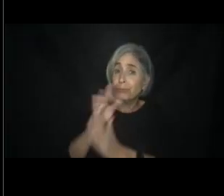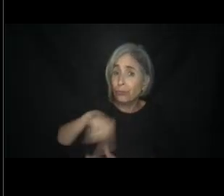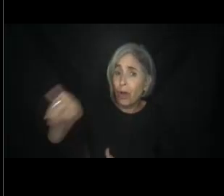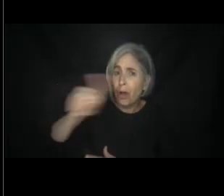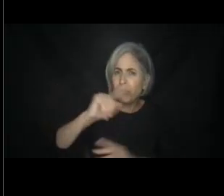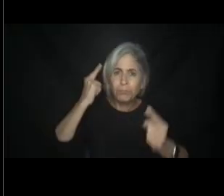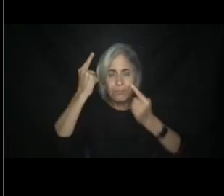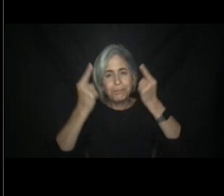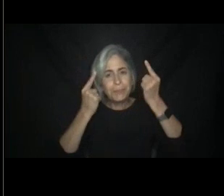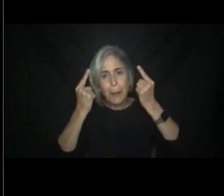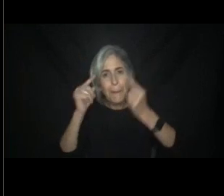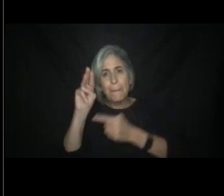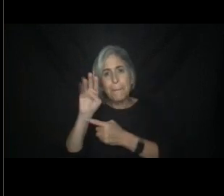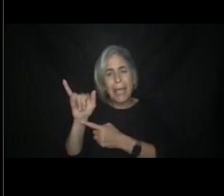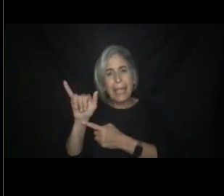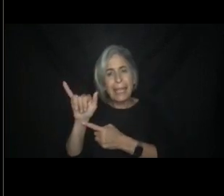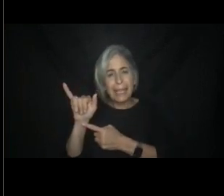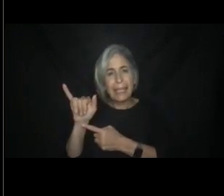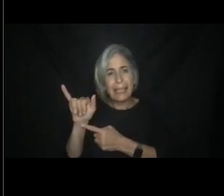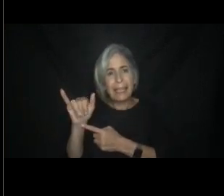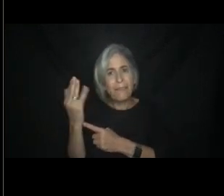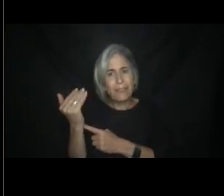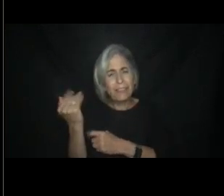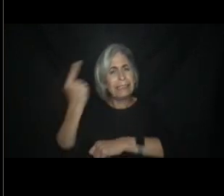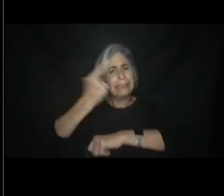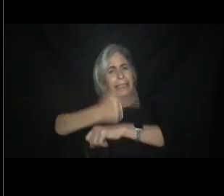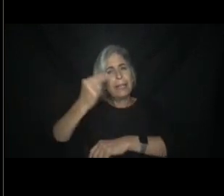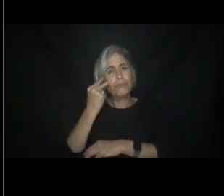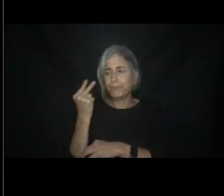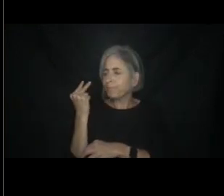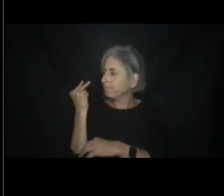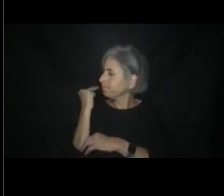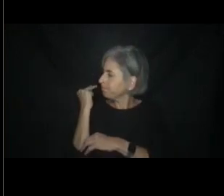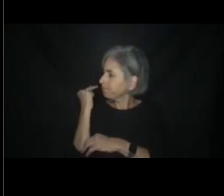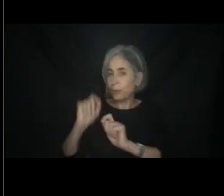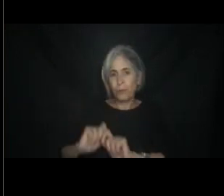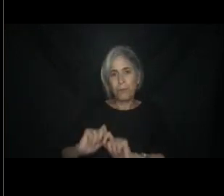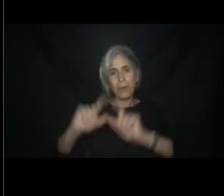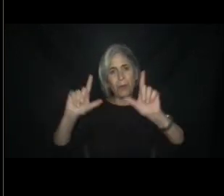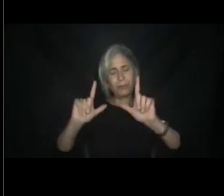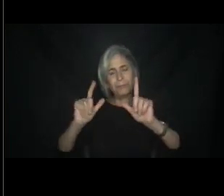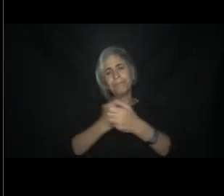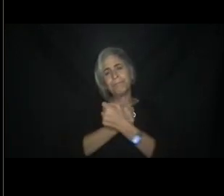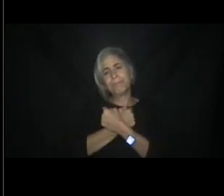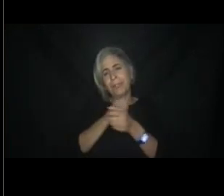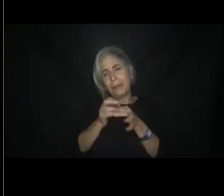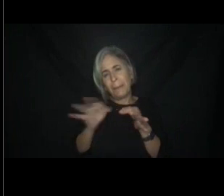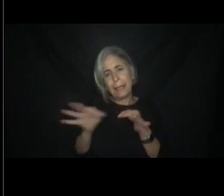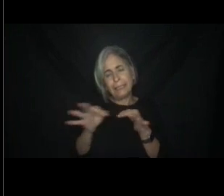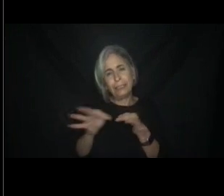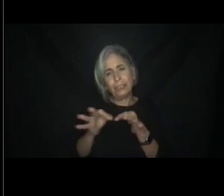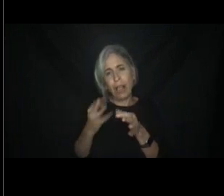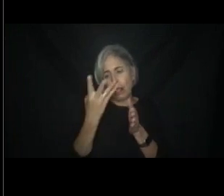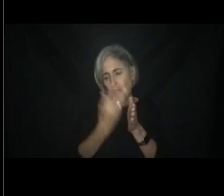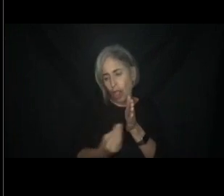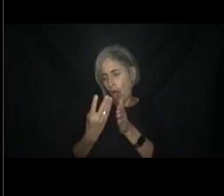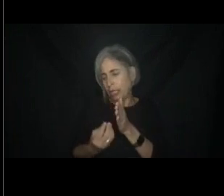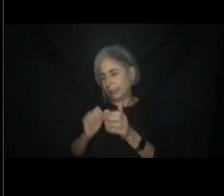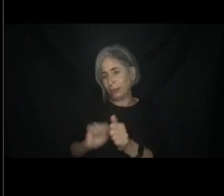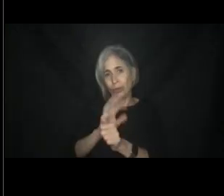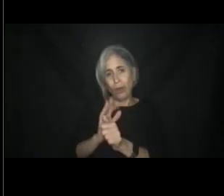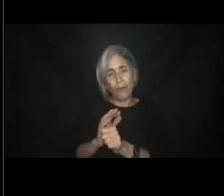think of May 15 as a day to reflect as you post a loving message to loved ones lost to COVID on